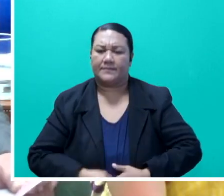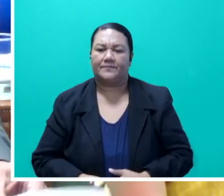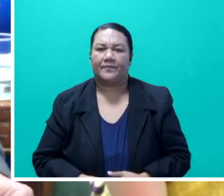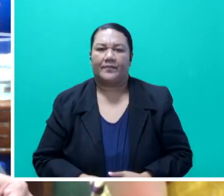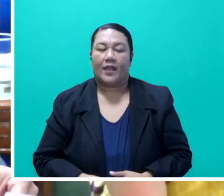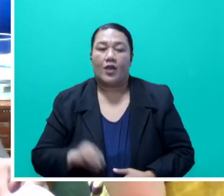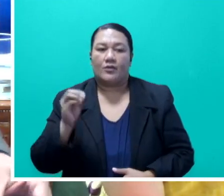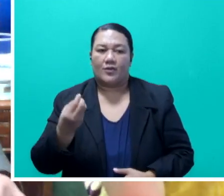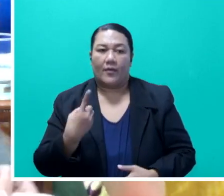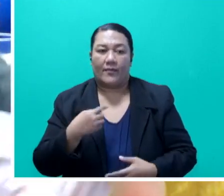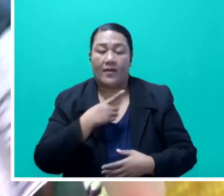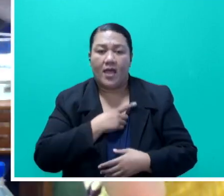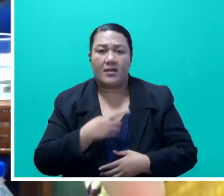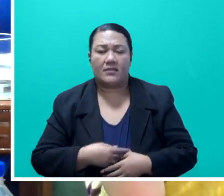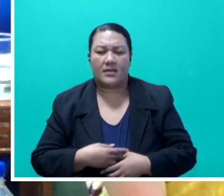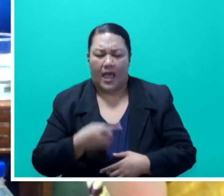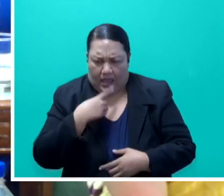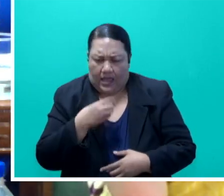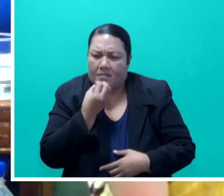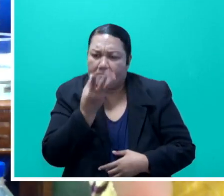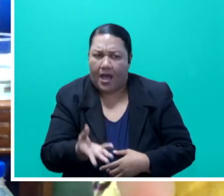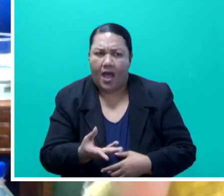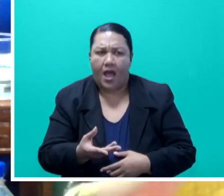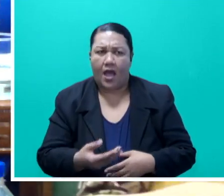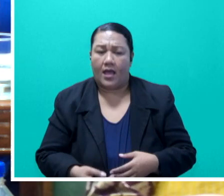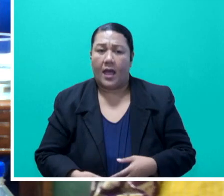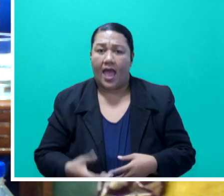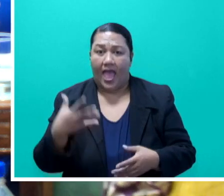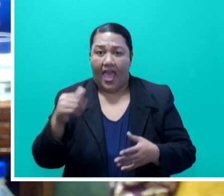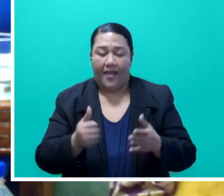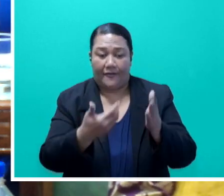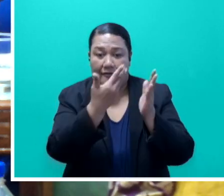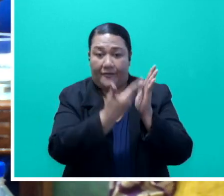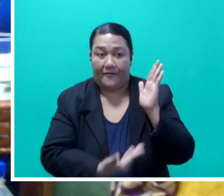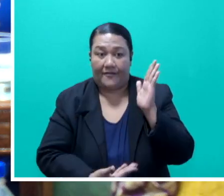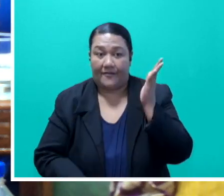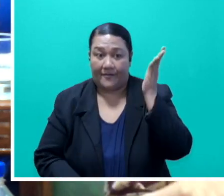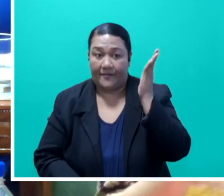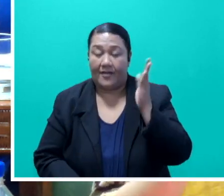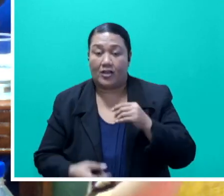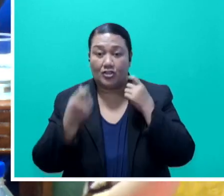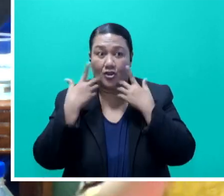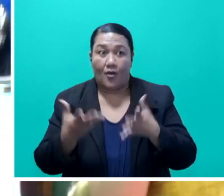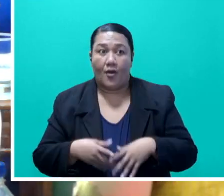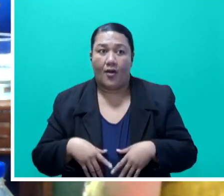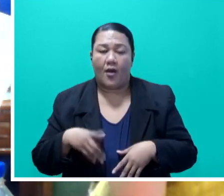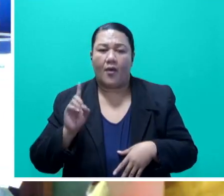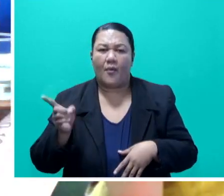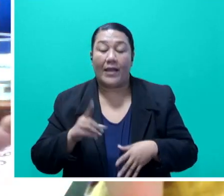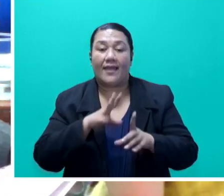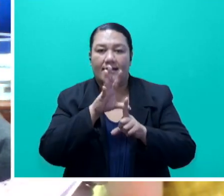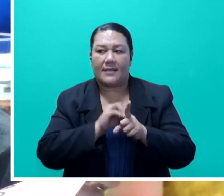you, sir, this article that I'm holding up again is a completely perfect